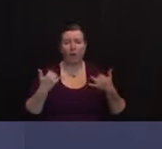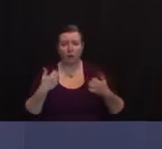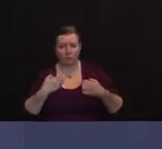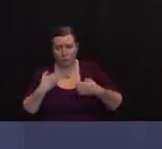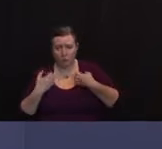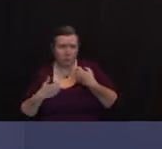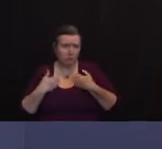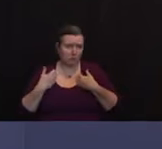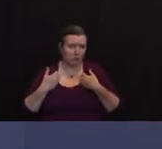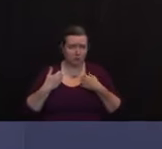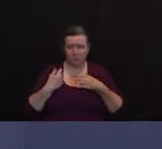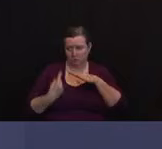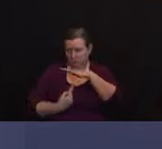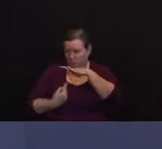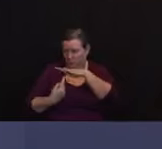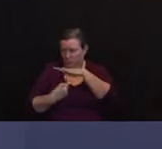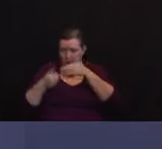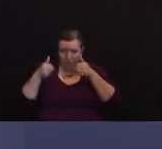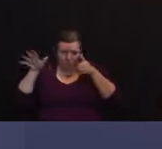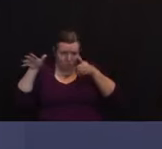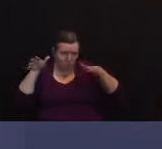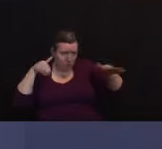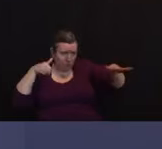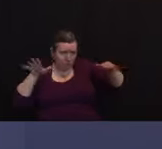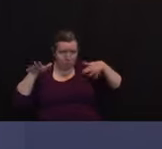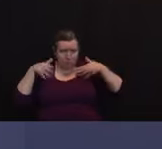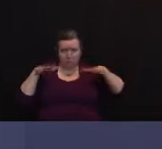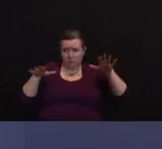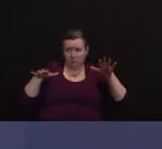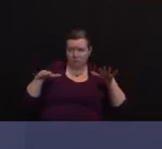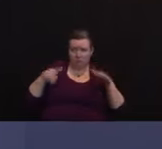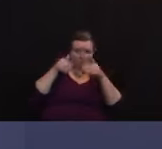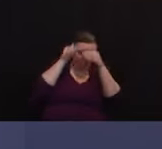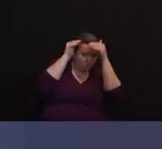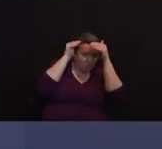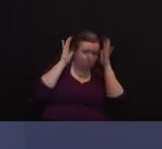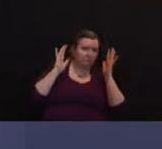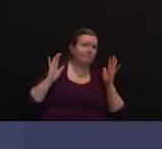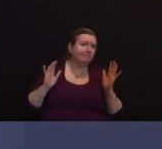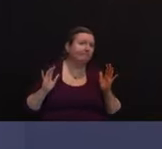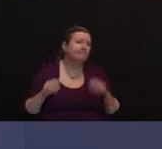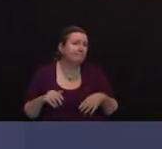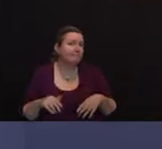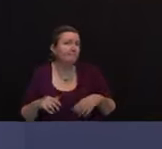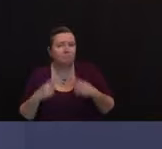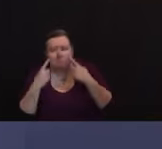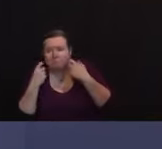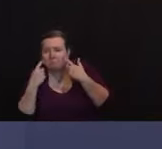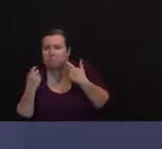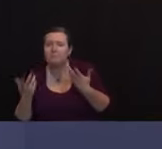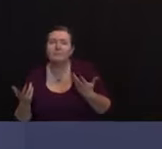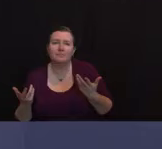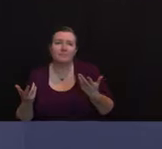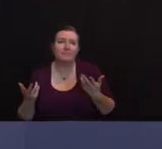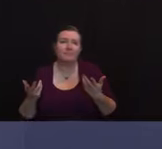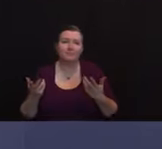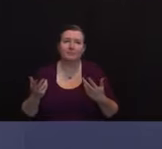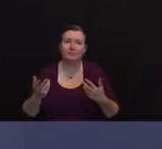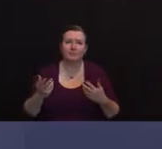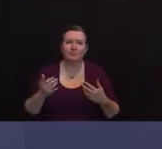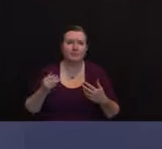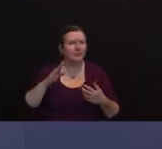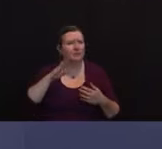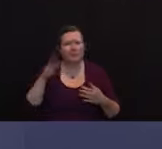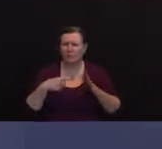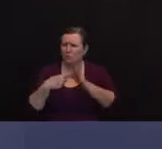seldom speaking or crying more frequently, when the resident had rarely exhibited these characteristics